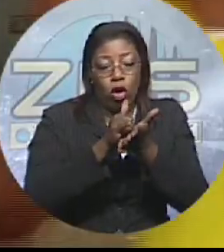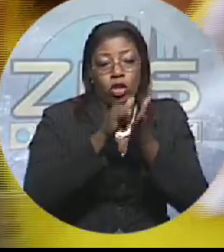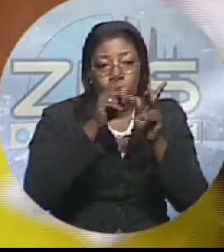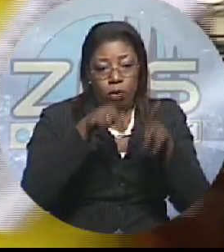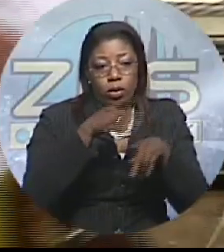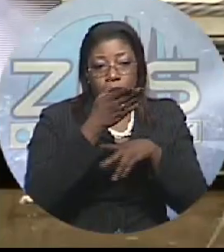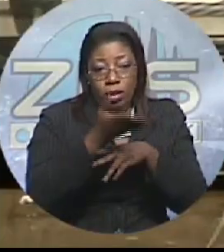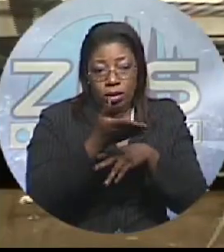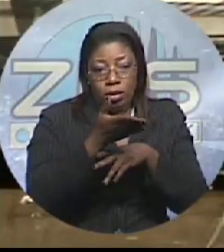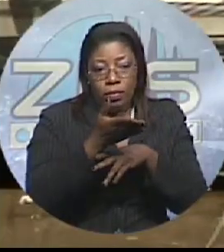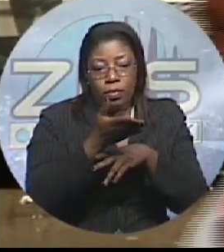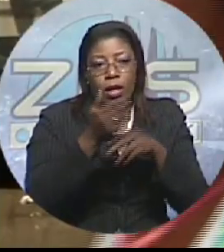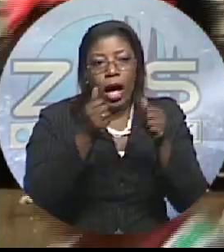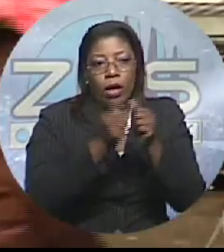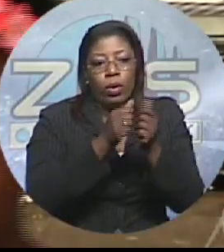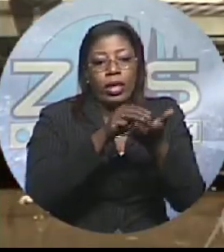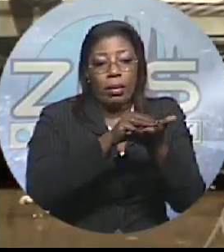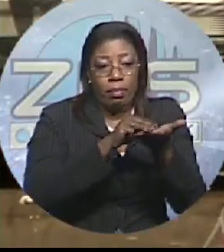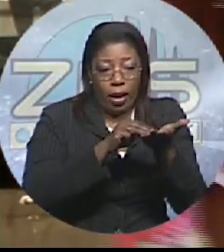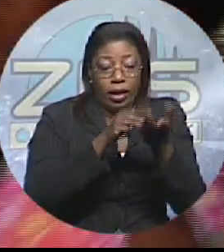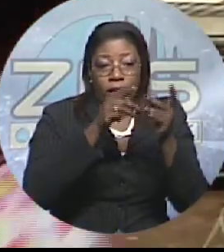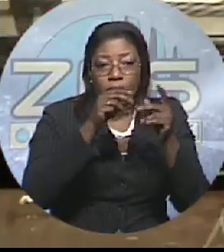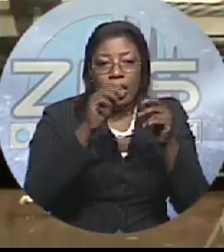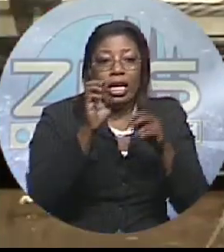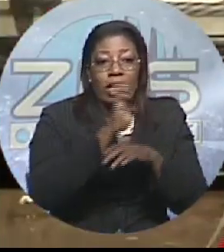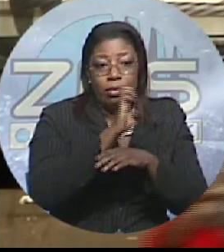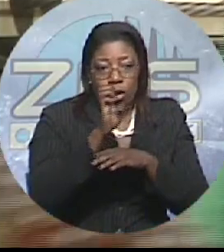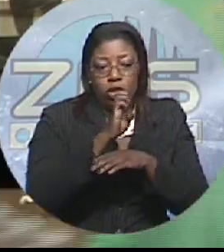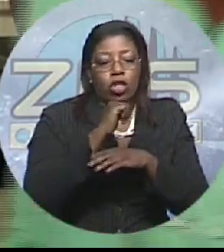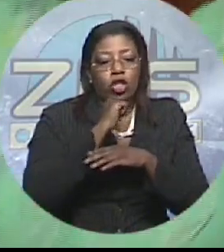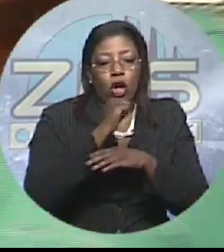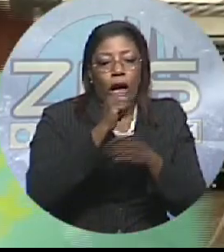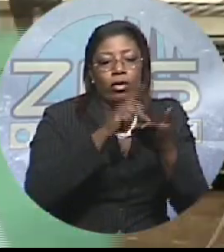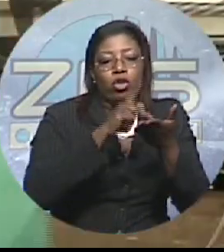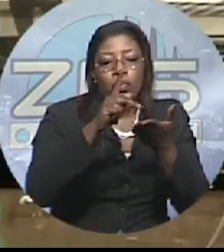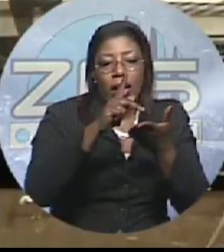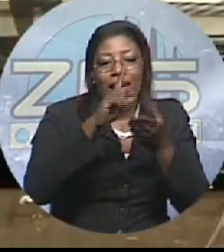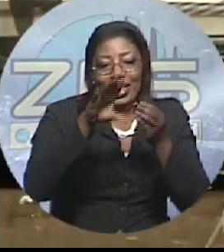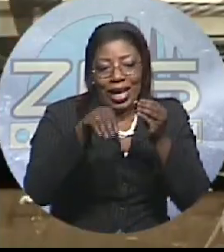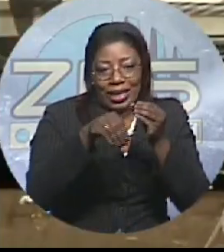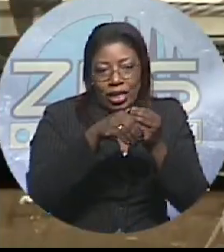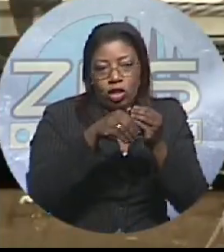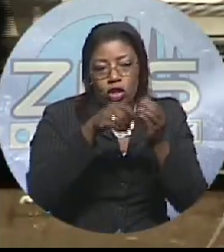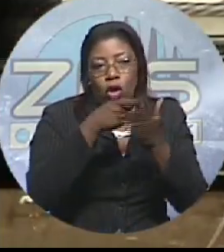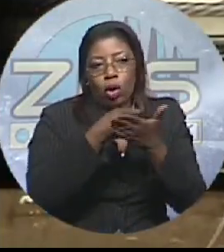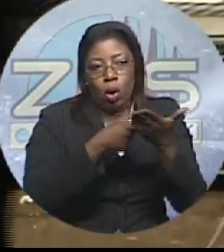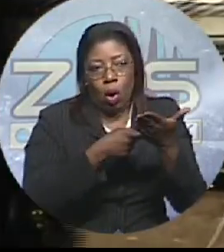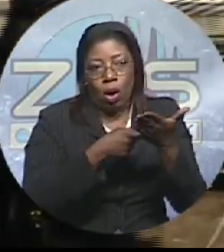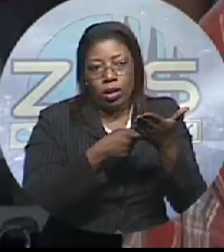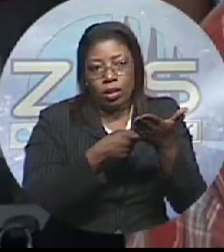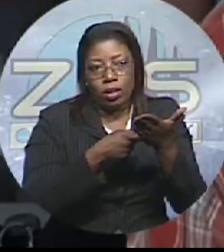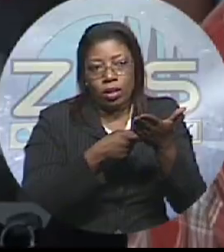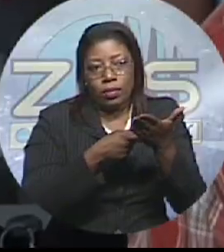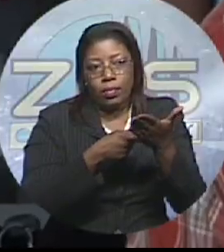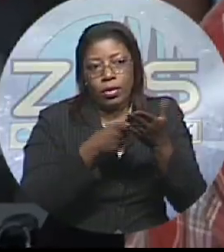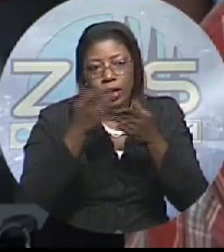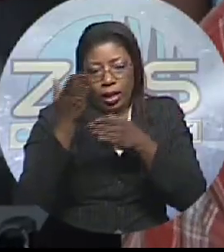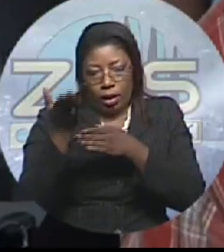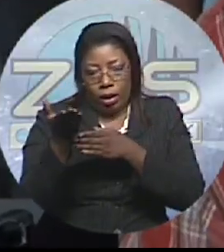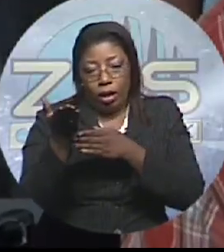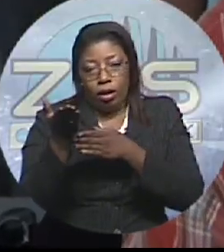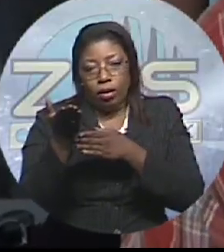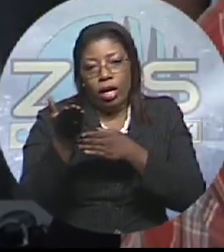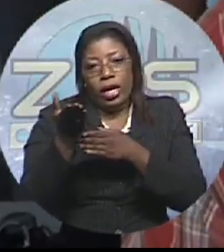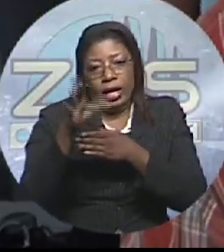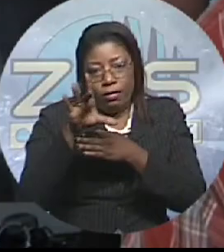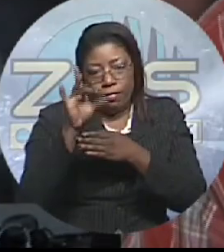with anyone with a medical emergency, won't have to pay the additional cost. Sean Roll found himself in a difficult situation on